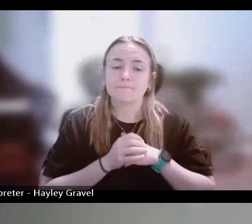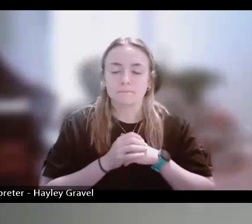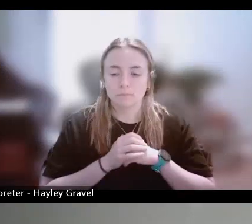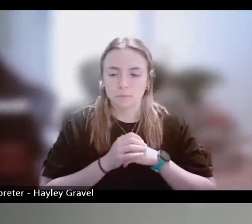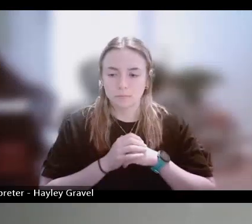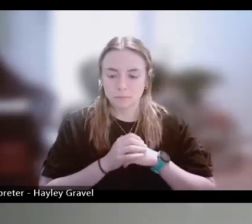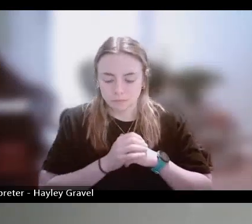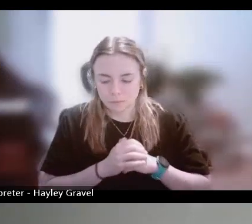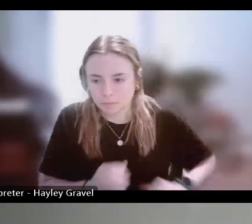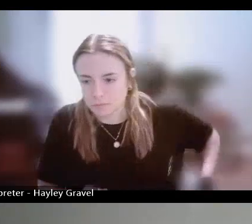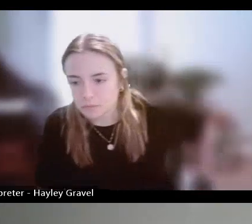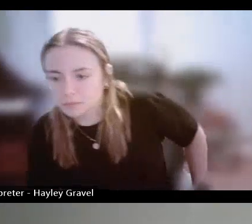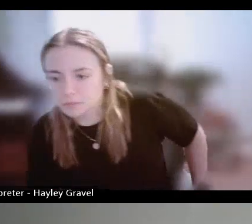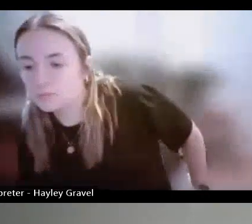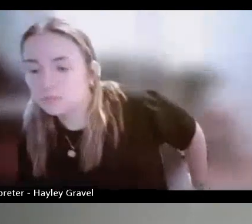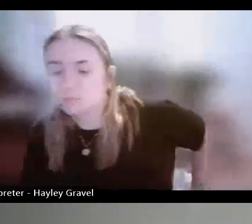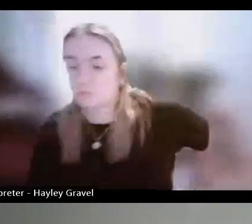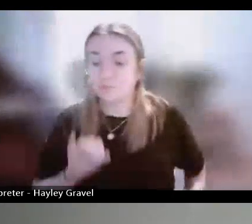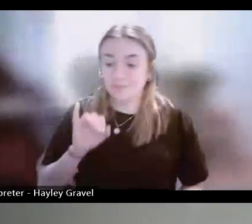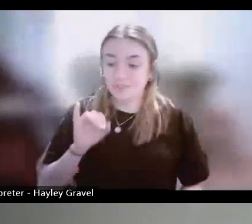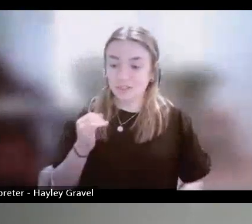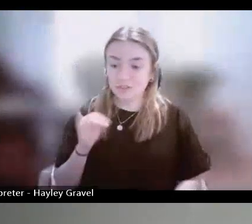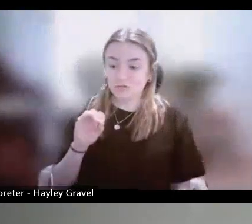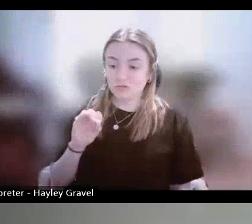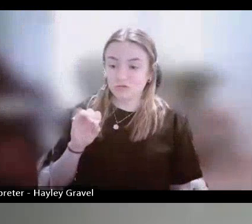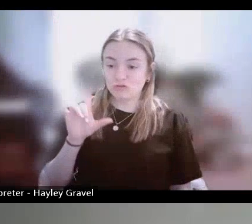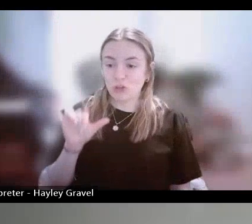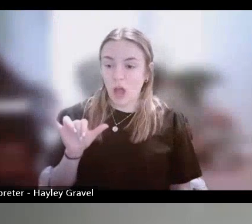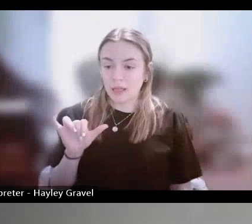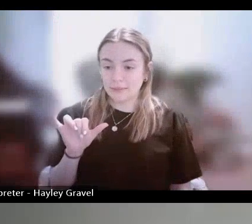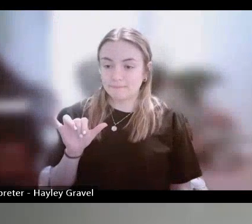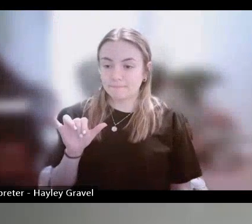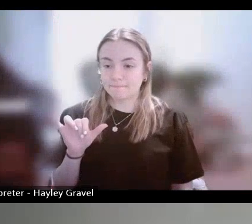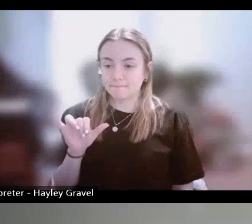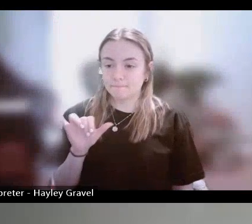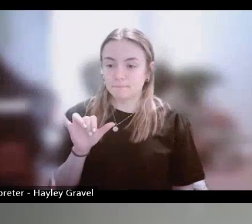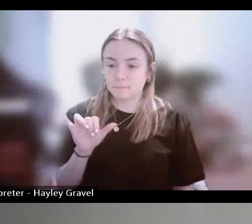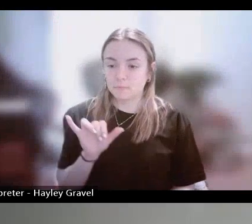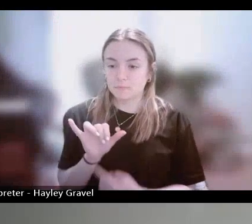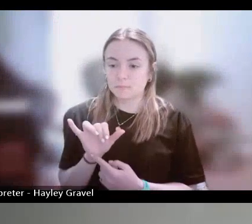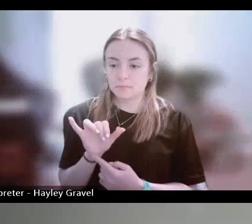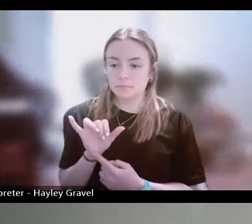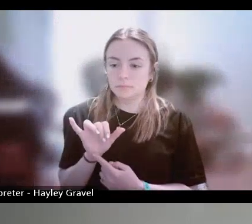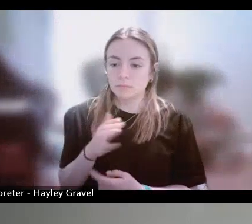Yeah, Jolly, you want to go? Okay. Yeah. So I'm doing my paper on